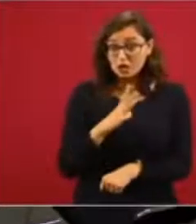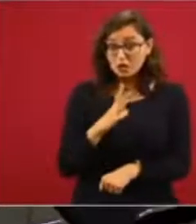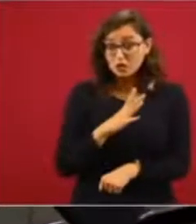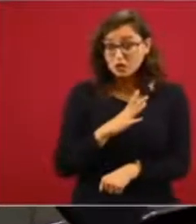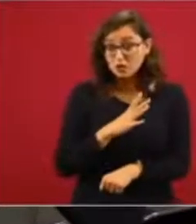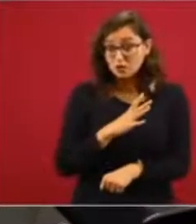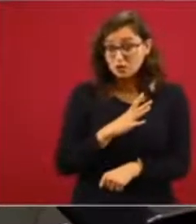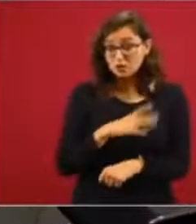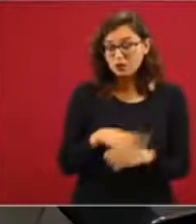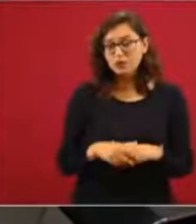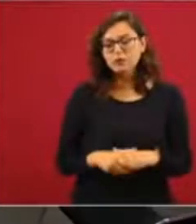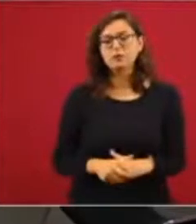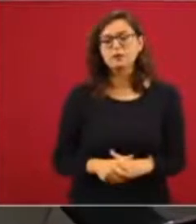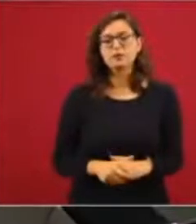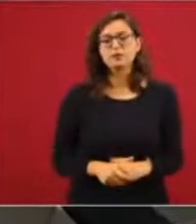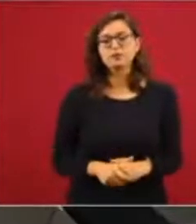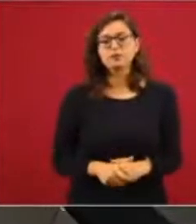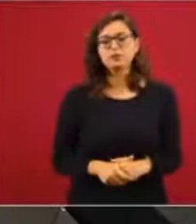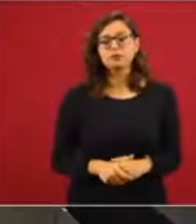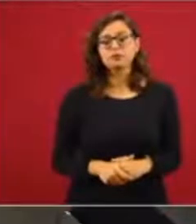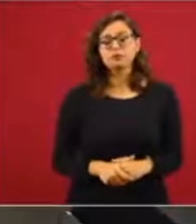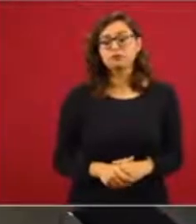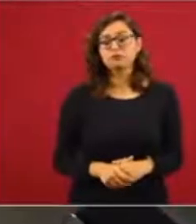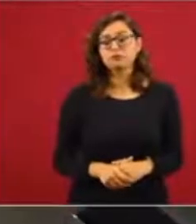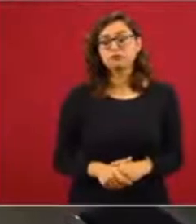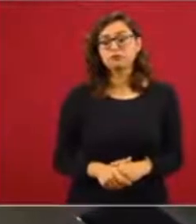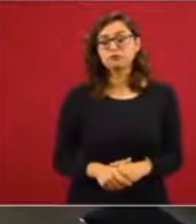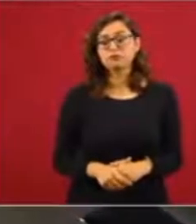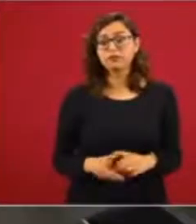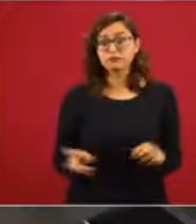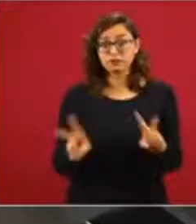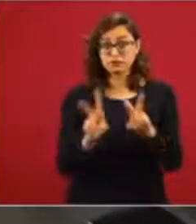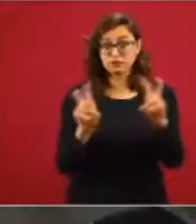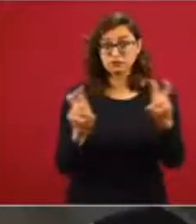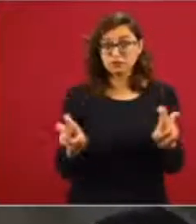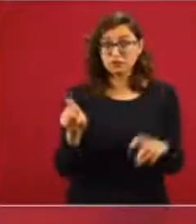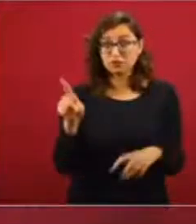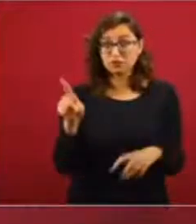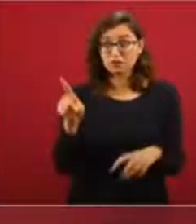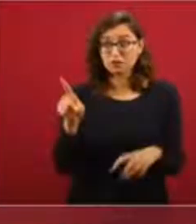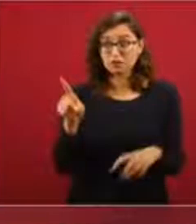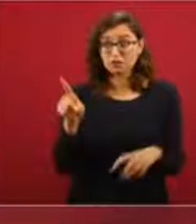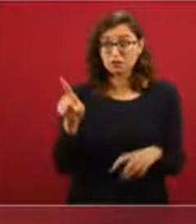eso es un asunto que corresponde al Poder Legislativo, pero...